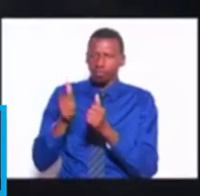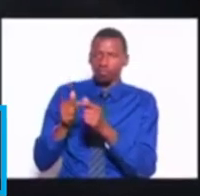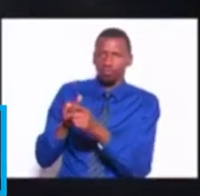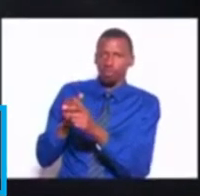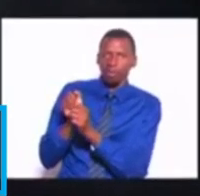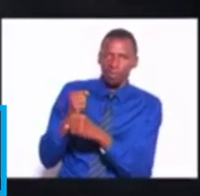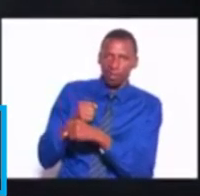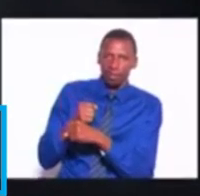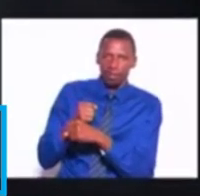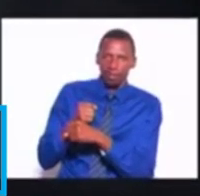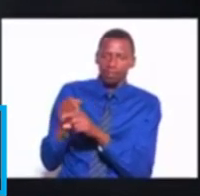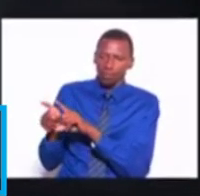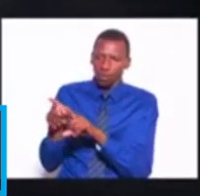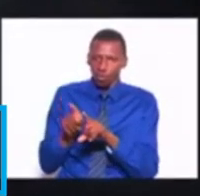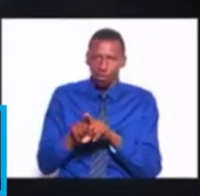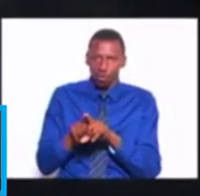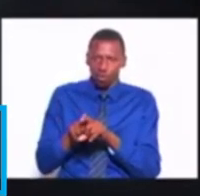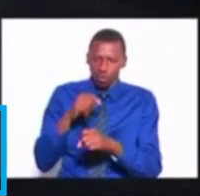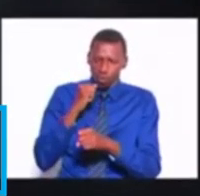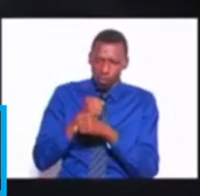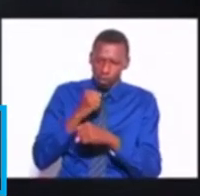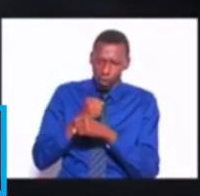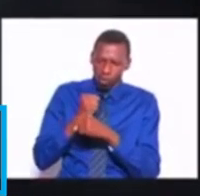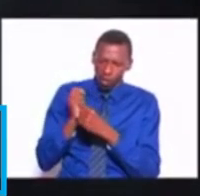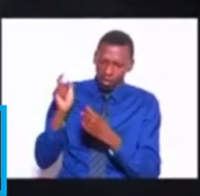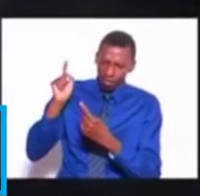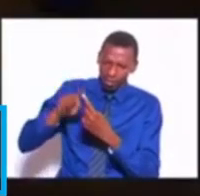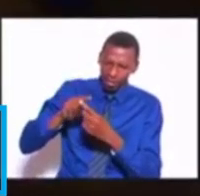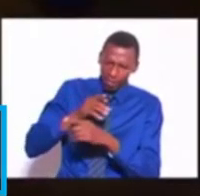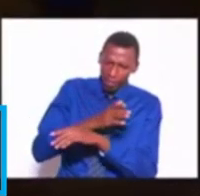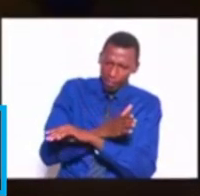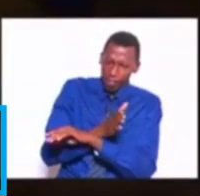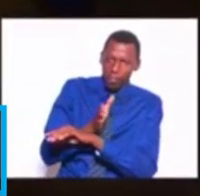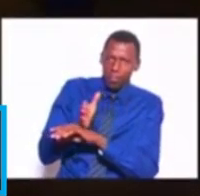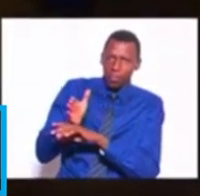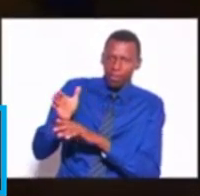works late into the night. Hard worker.